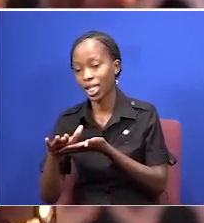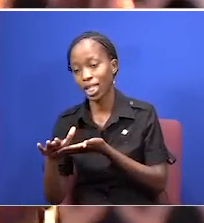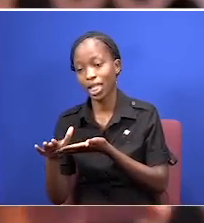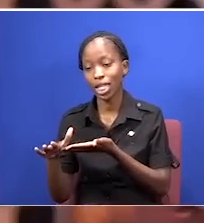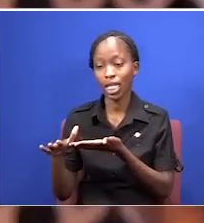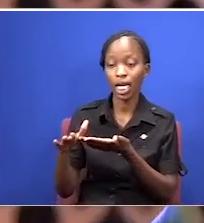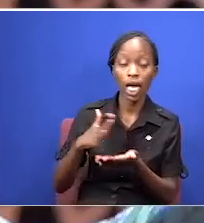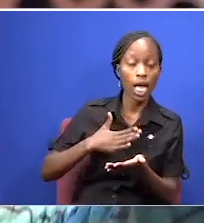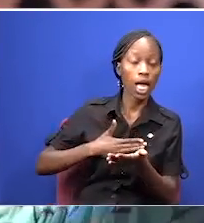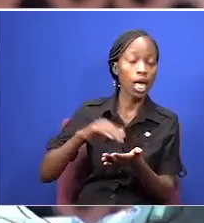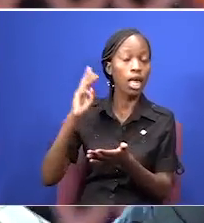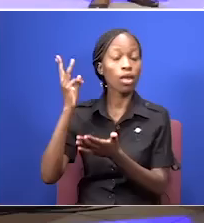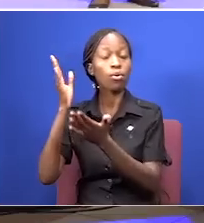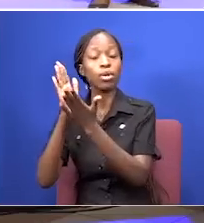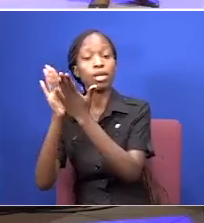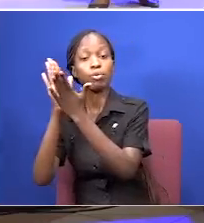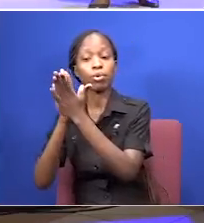i would break